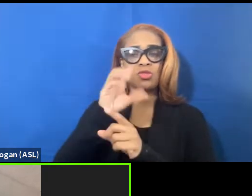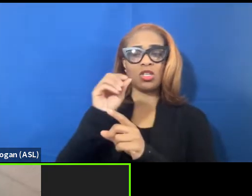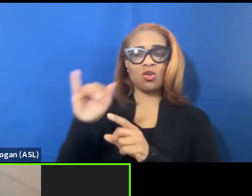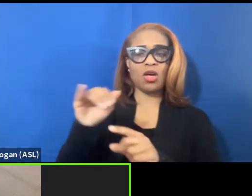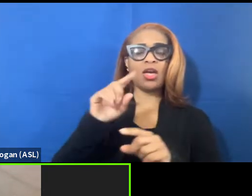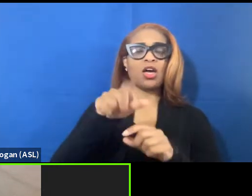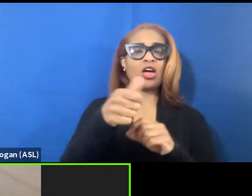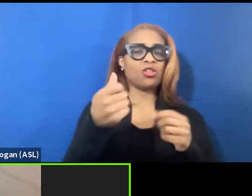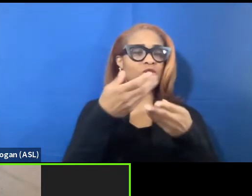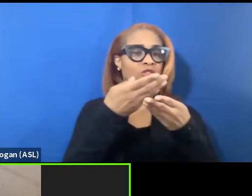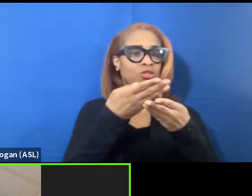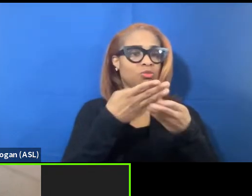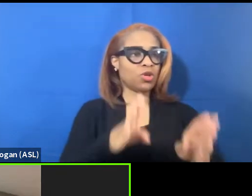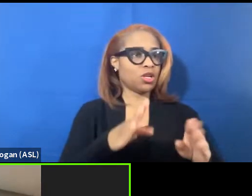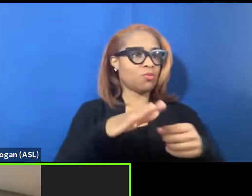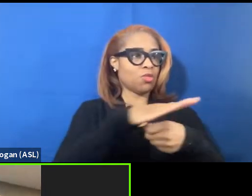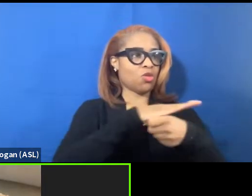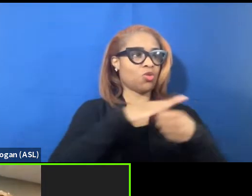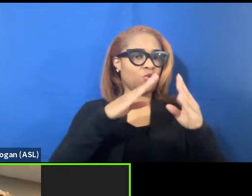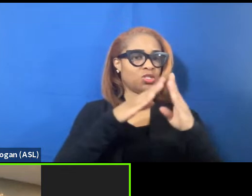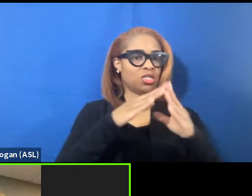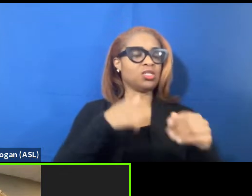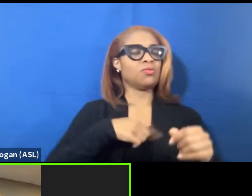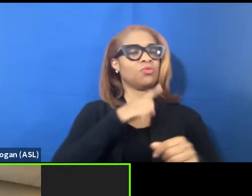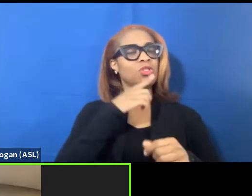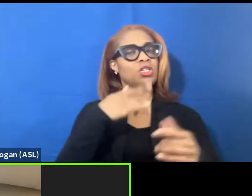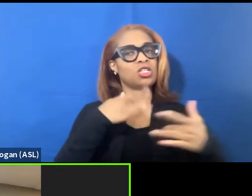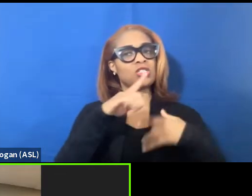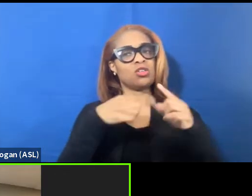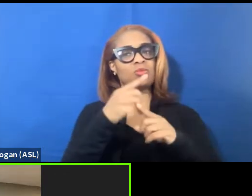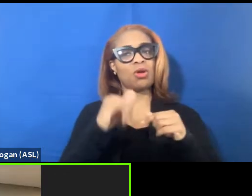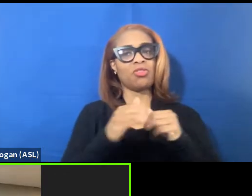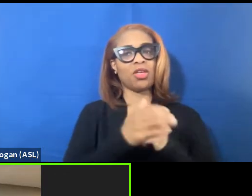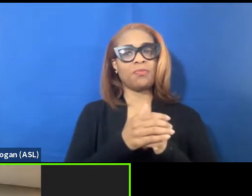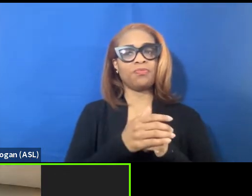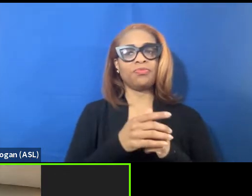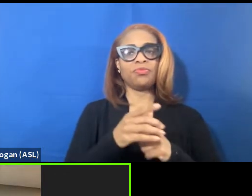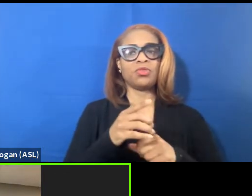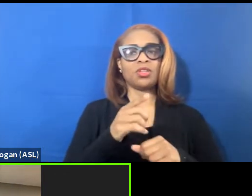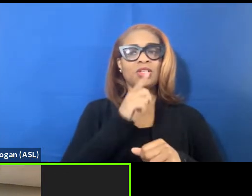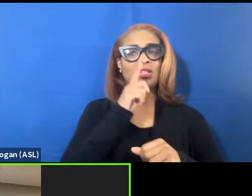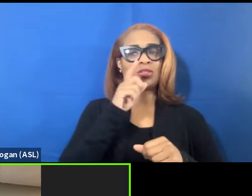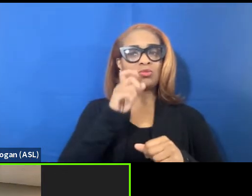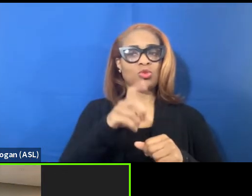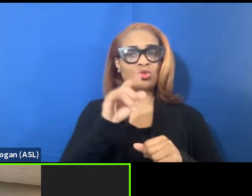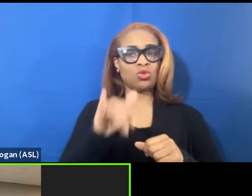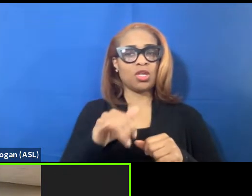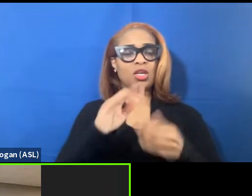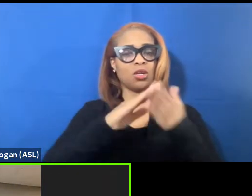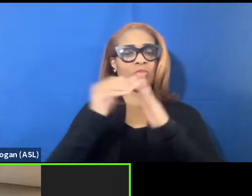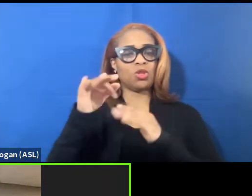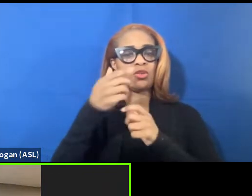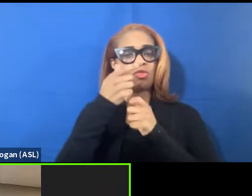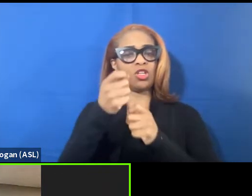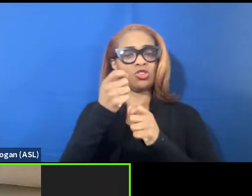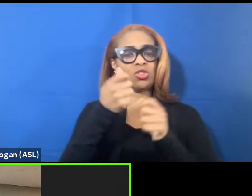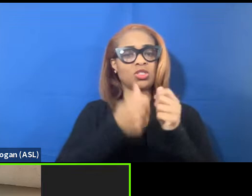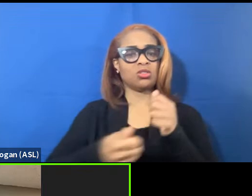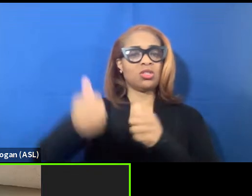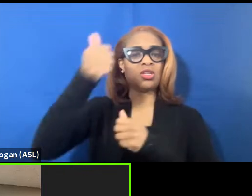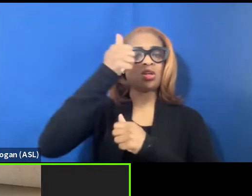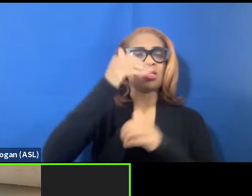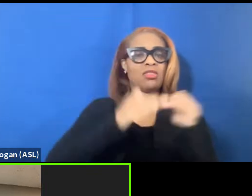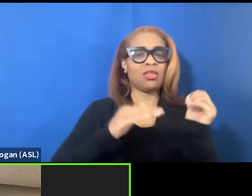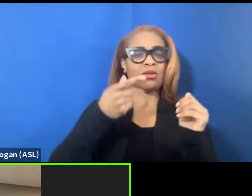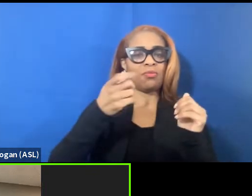cities and i'm really concerned about that um legally you're not allowed to do it communities of interest are ranked higher than than partisan